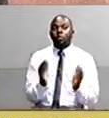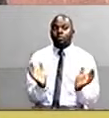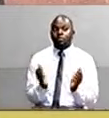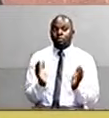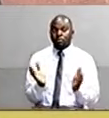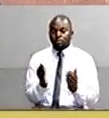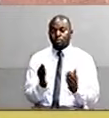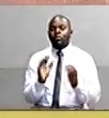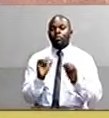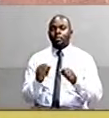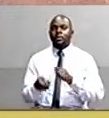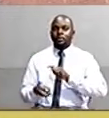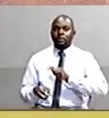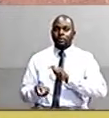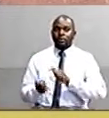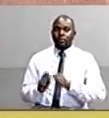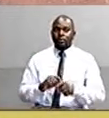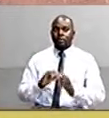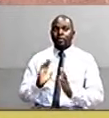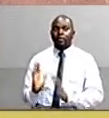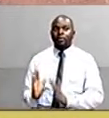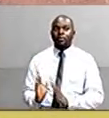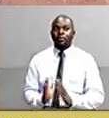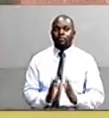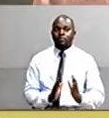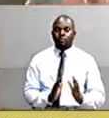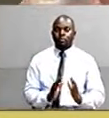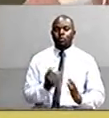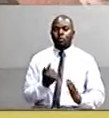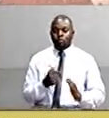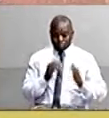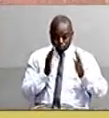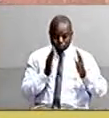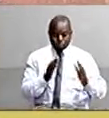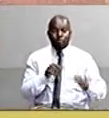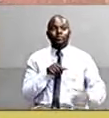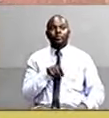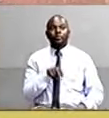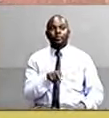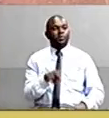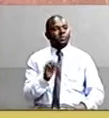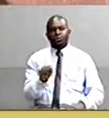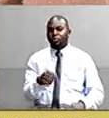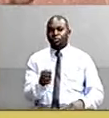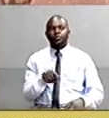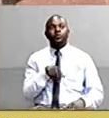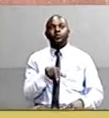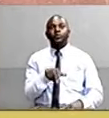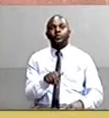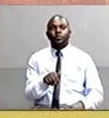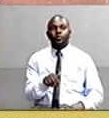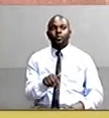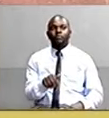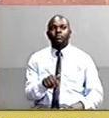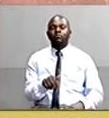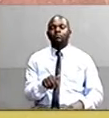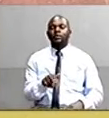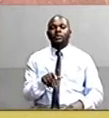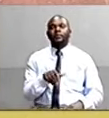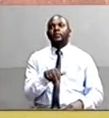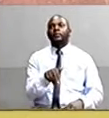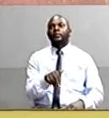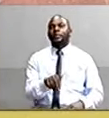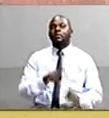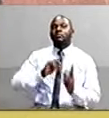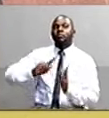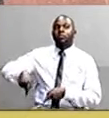we have to change the plan. Instead of just walking, we cannot walk and pass by the people